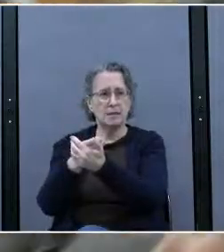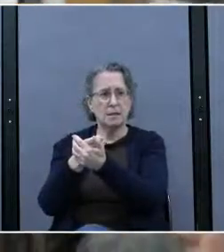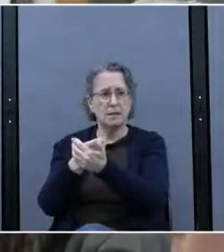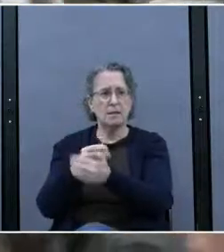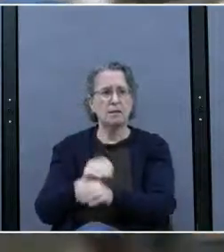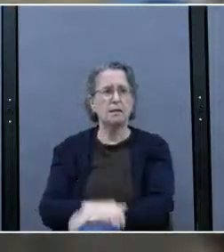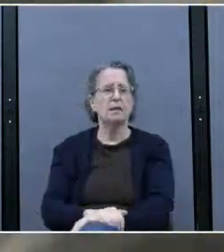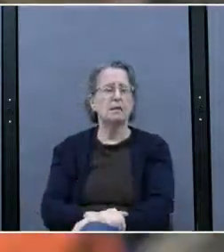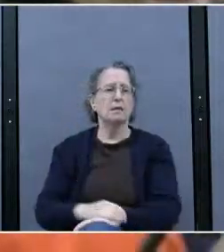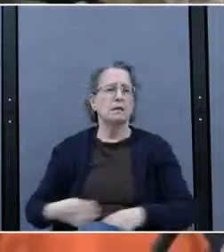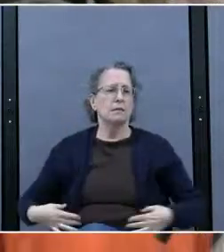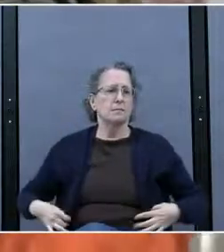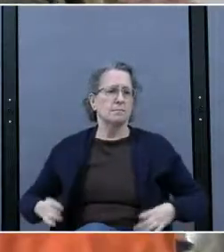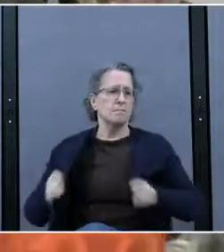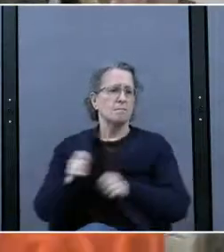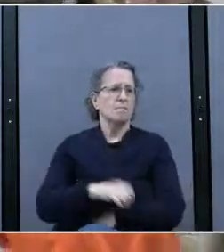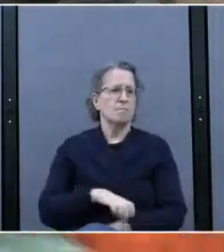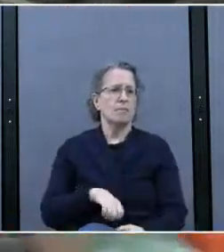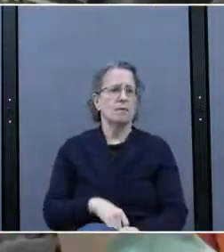Star?